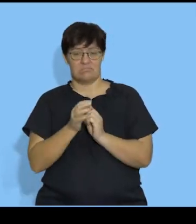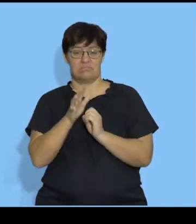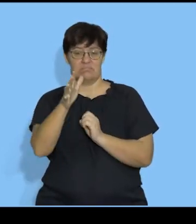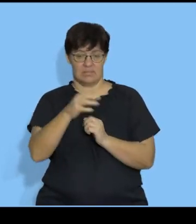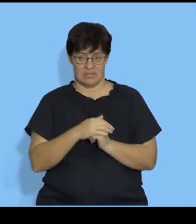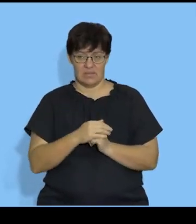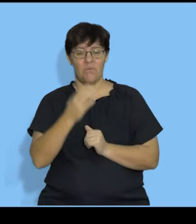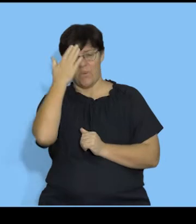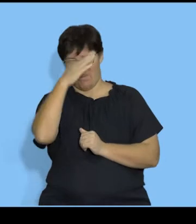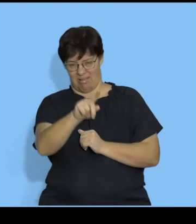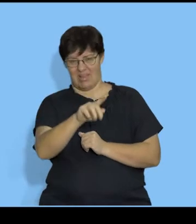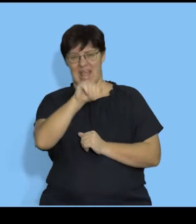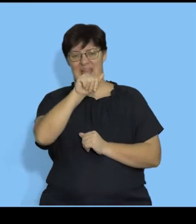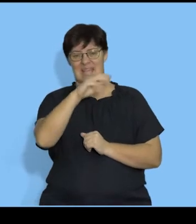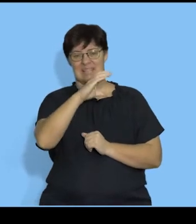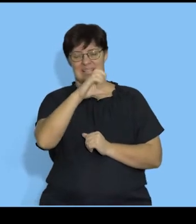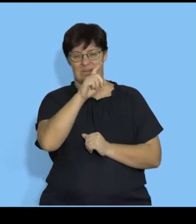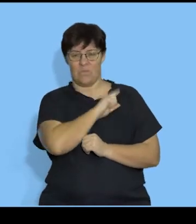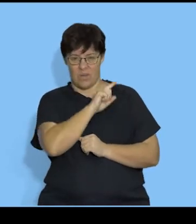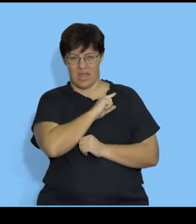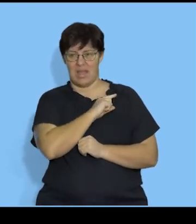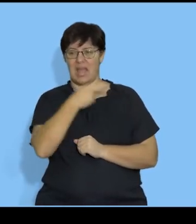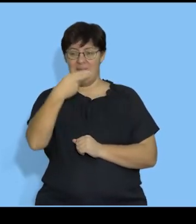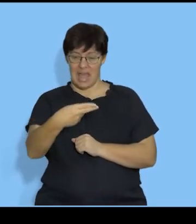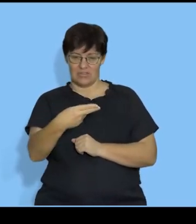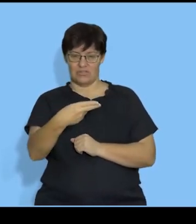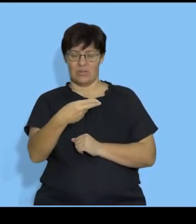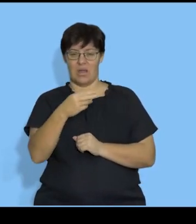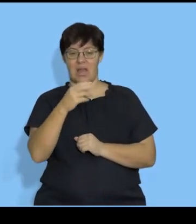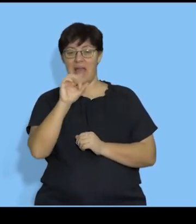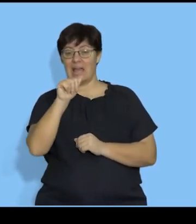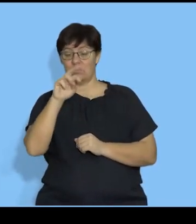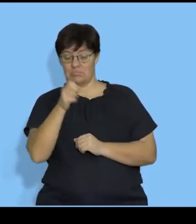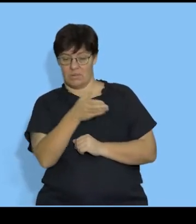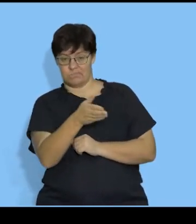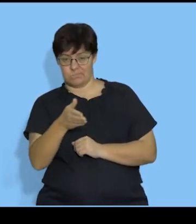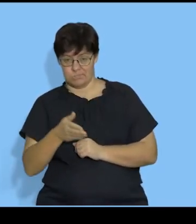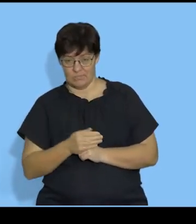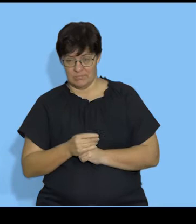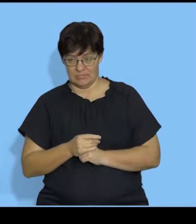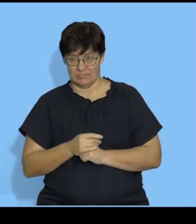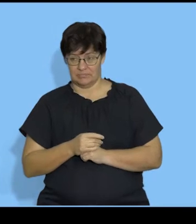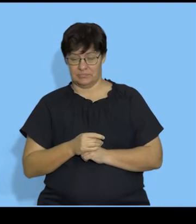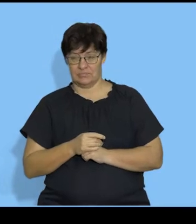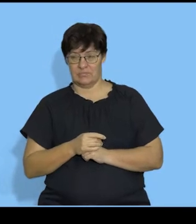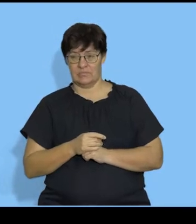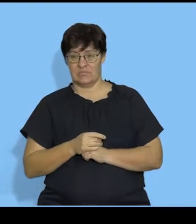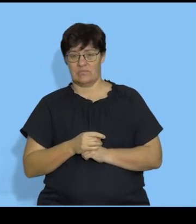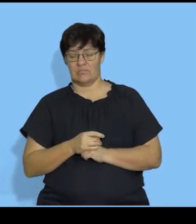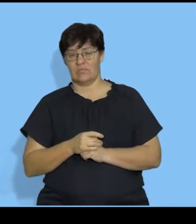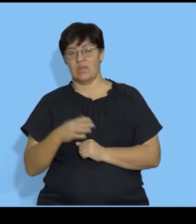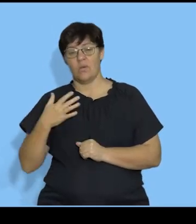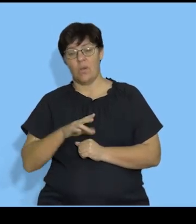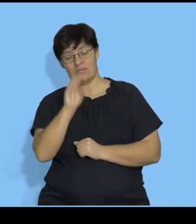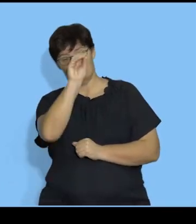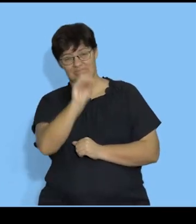because it contains the hydrogen atoms, right? Okay. Right now, if we want to write